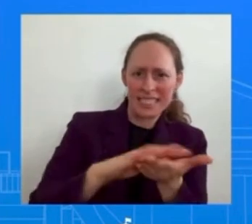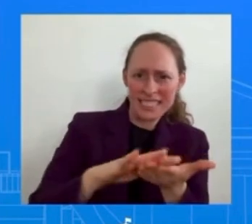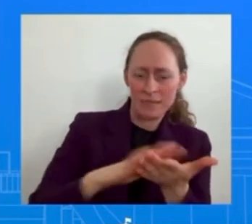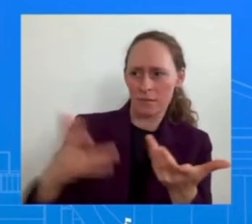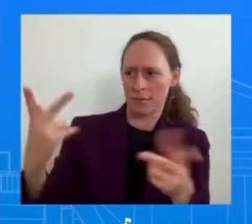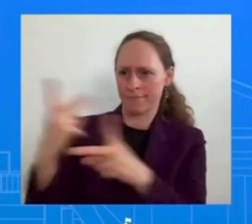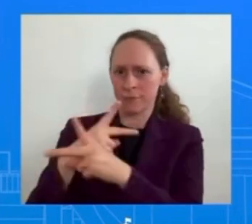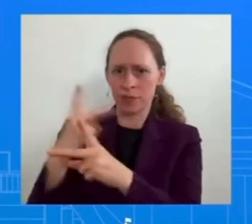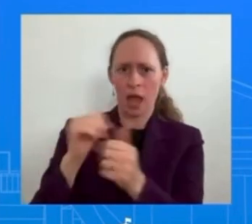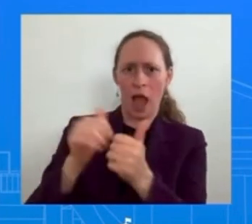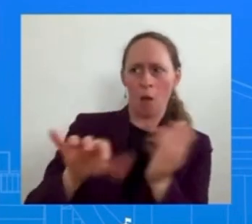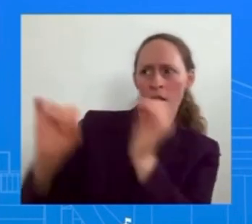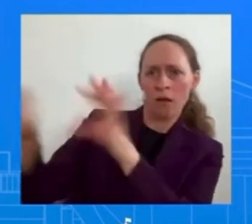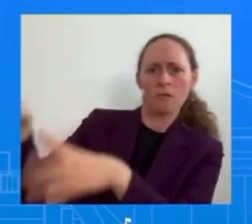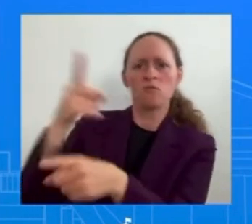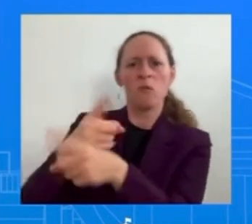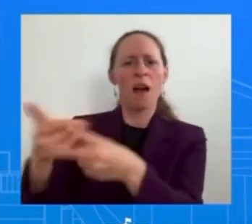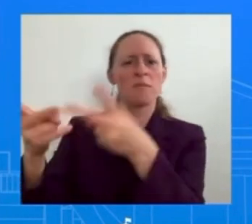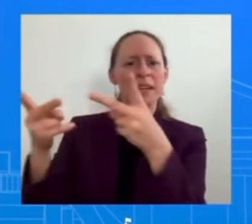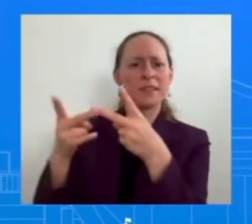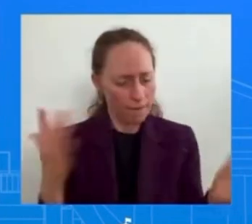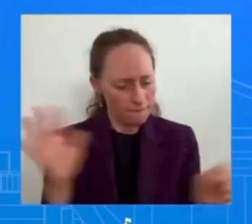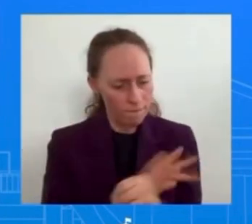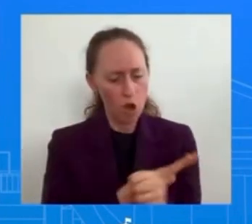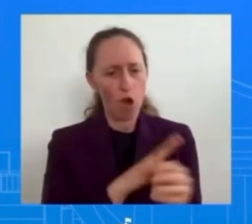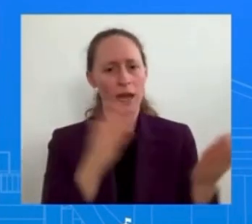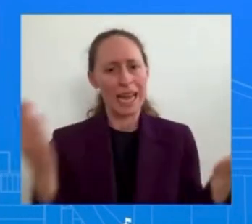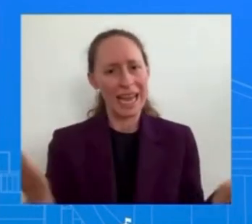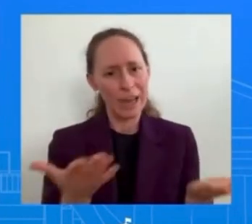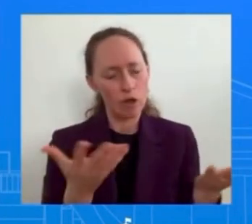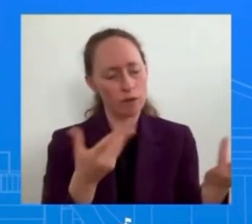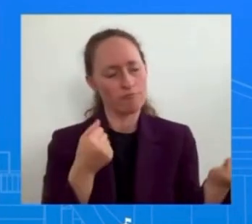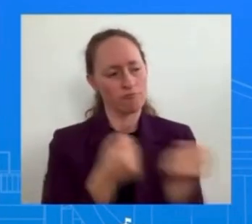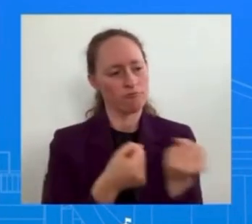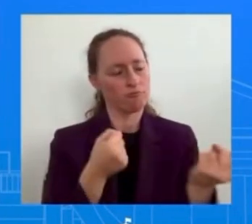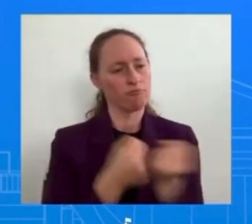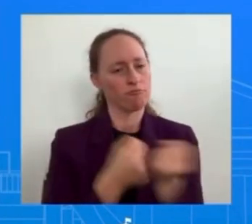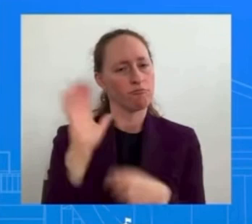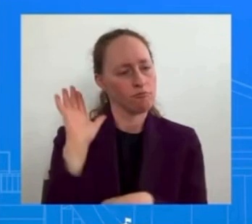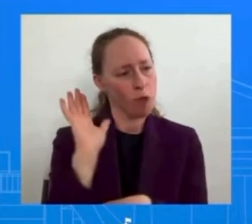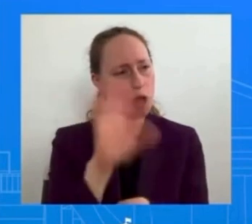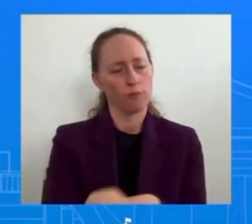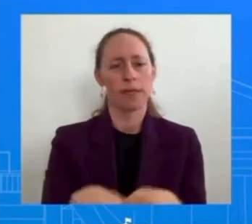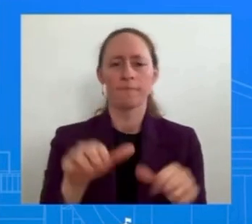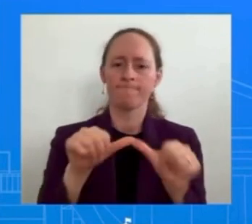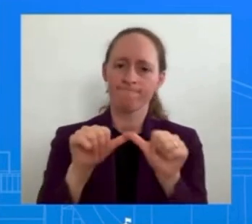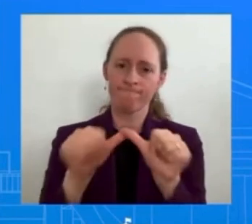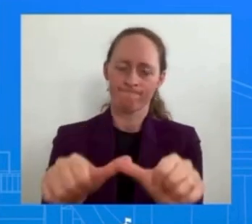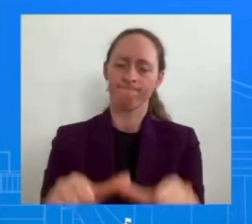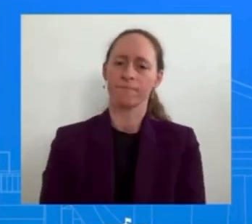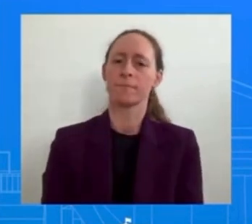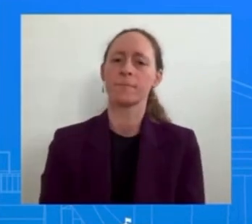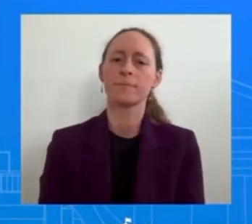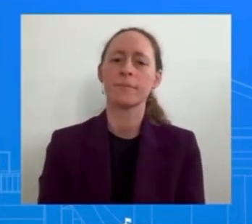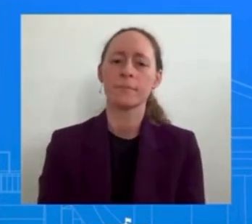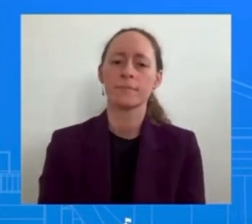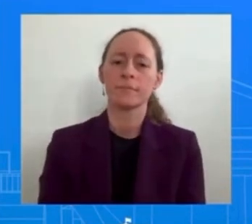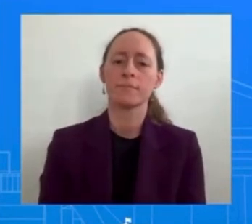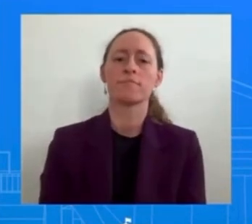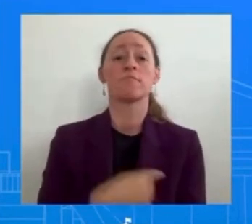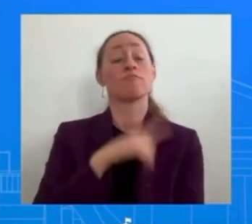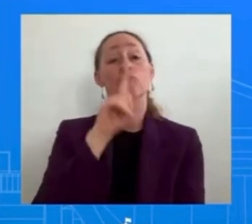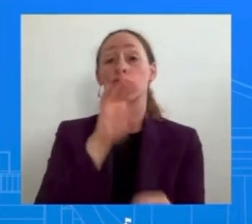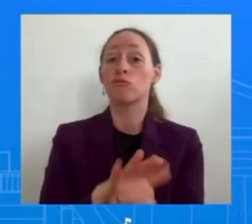need to continue to ensure that we have a strong respect. To the people of Hawaii, I promise you this. We will do everything we can to continue to help